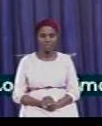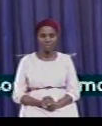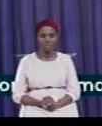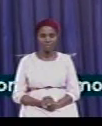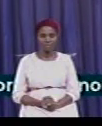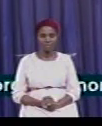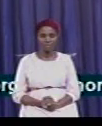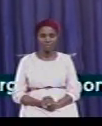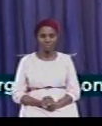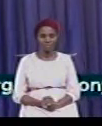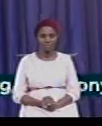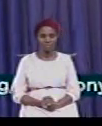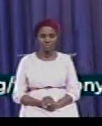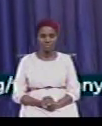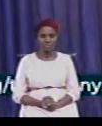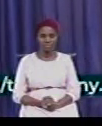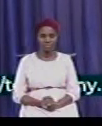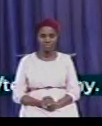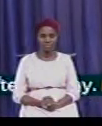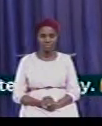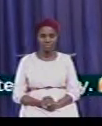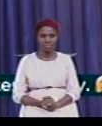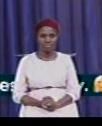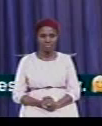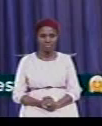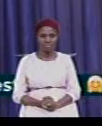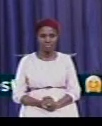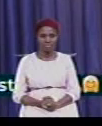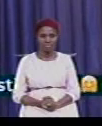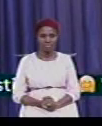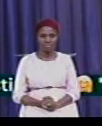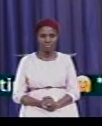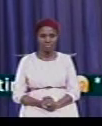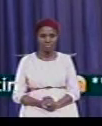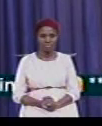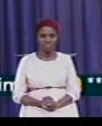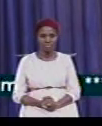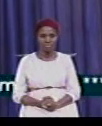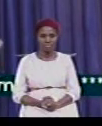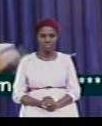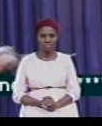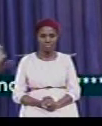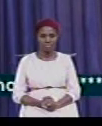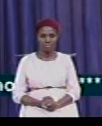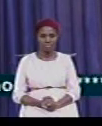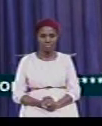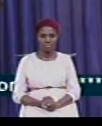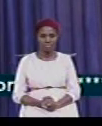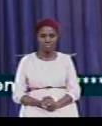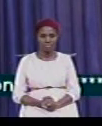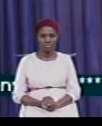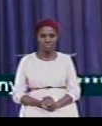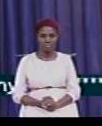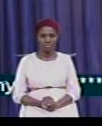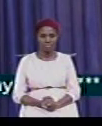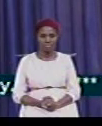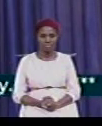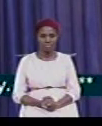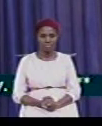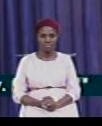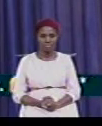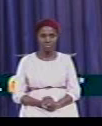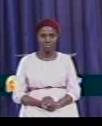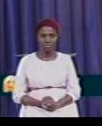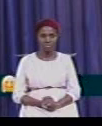me nsa ka na metumi nyene ka sei no. By the grace of pain kumi me ka chere ndo ayo nte ni